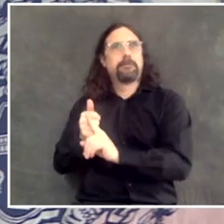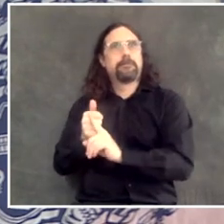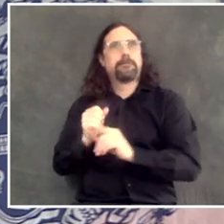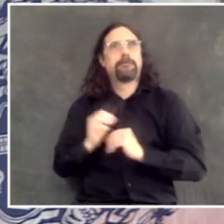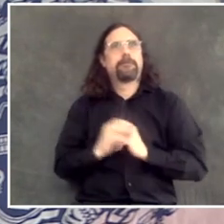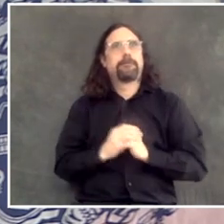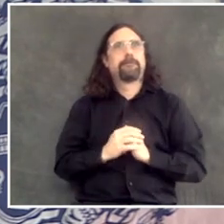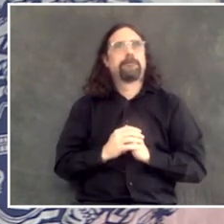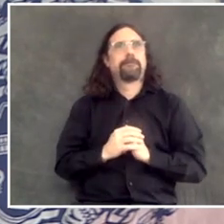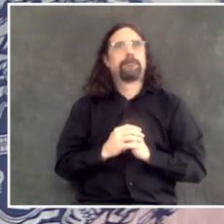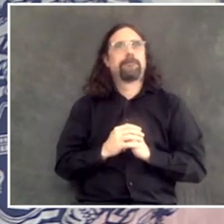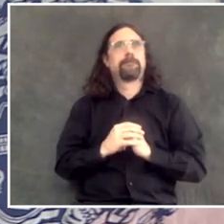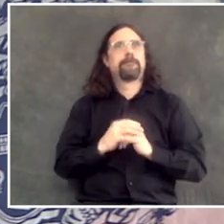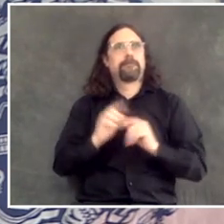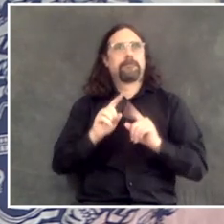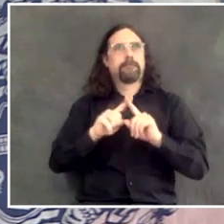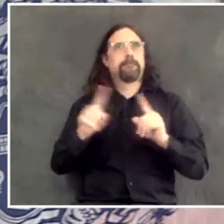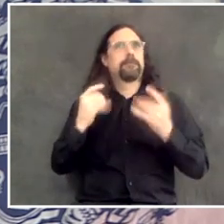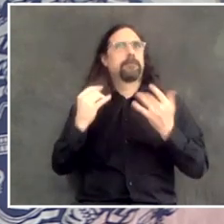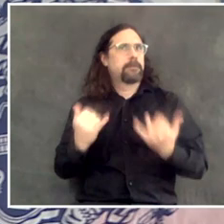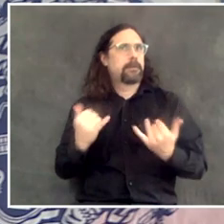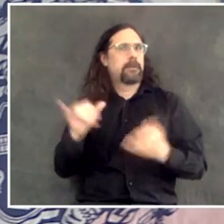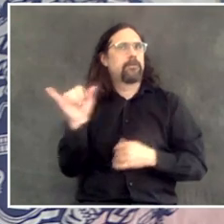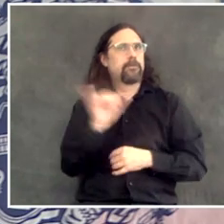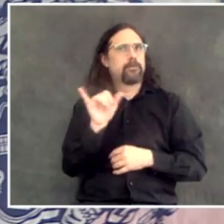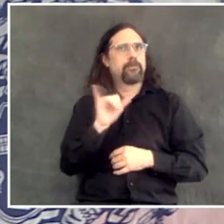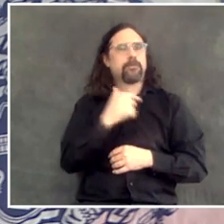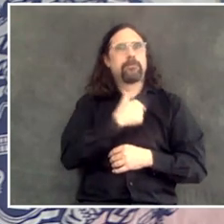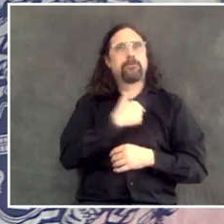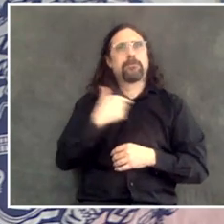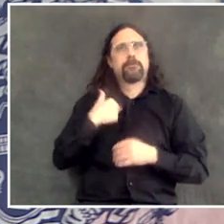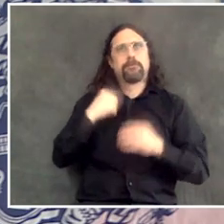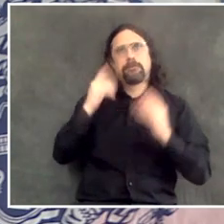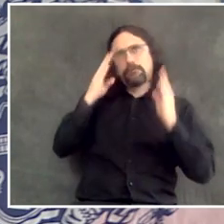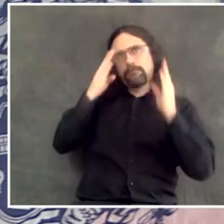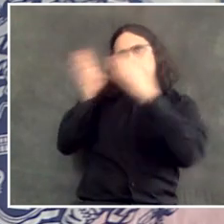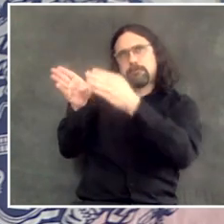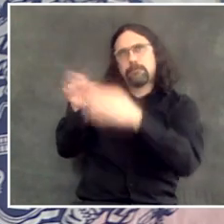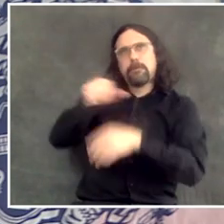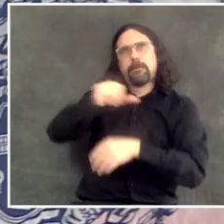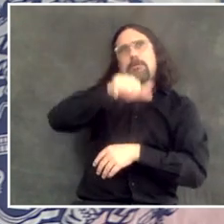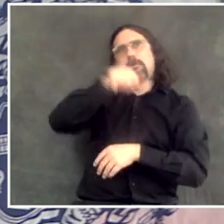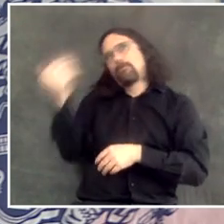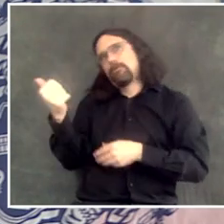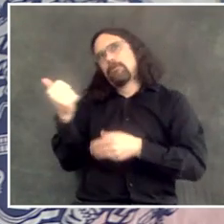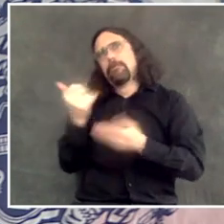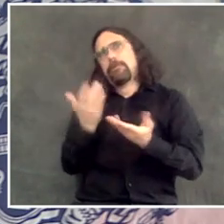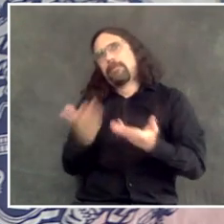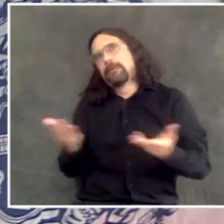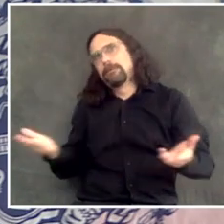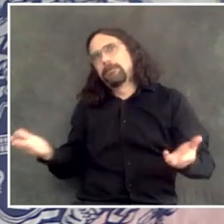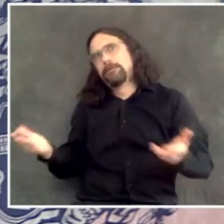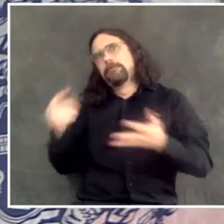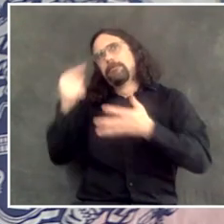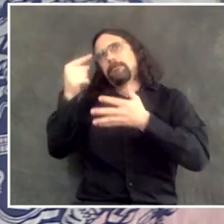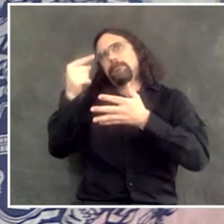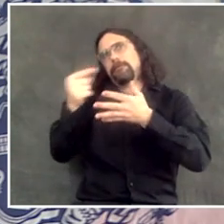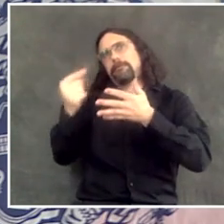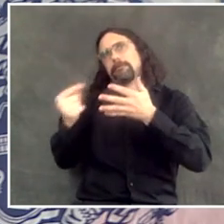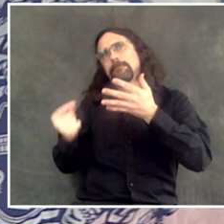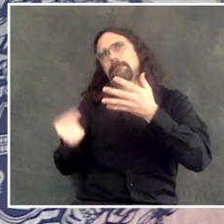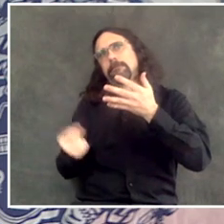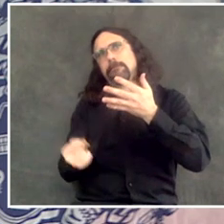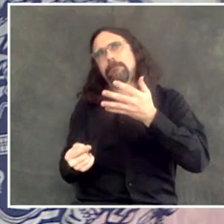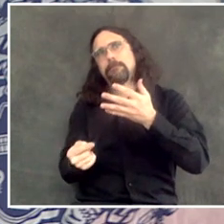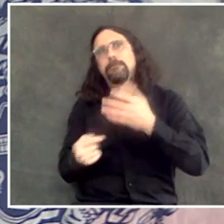we're struggling with even more right now. So everyone understands it's been a dramatic fight to make sure we got enough PPEs. But I